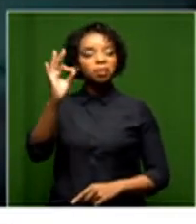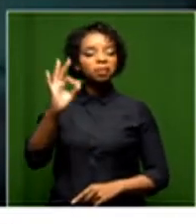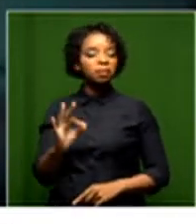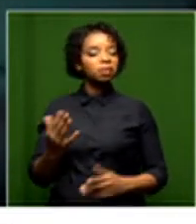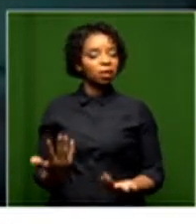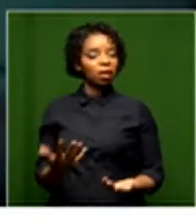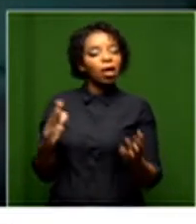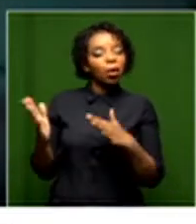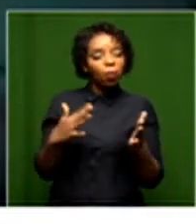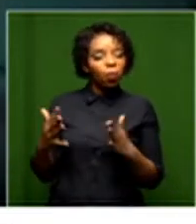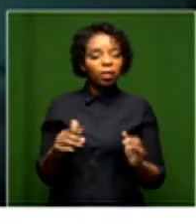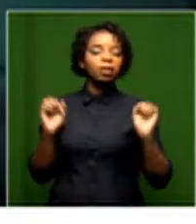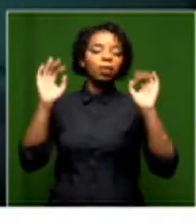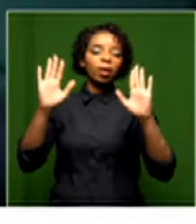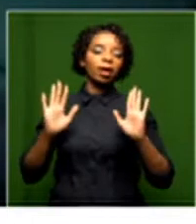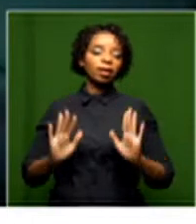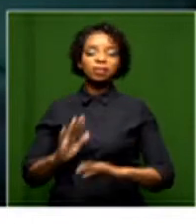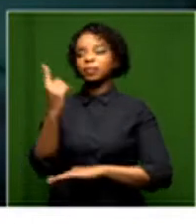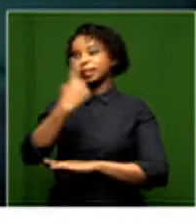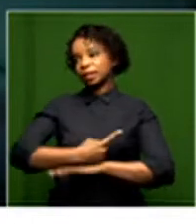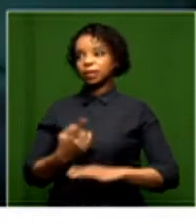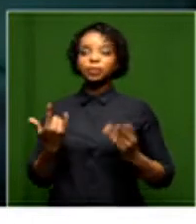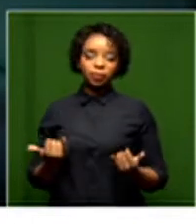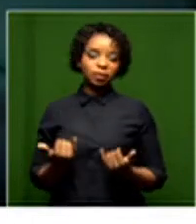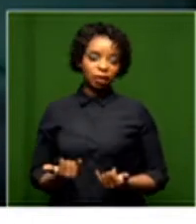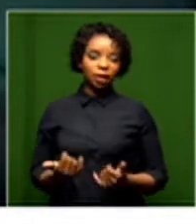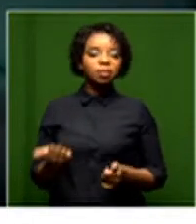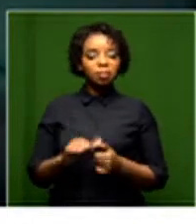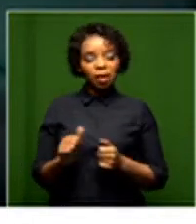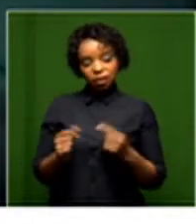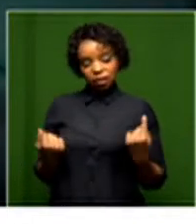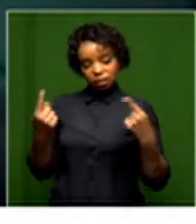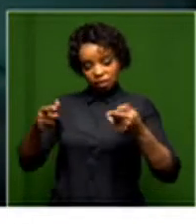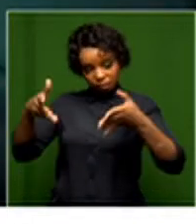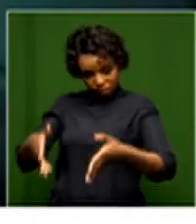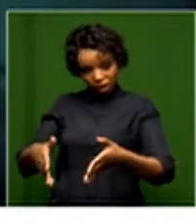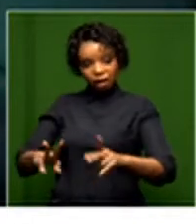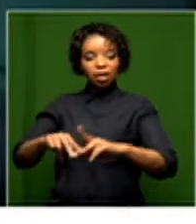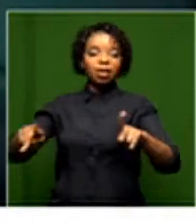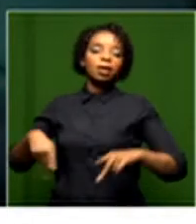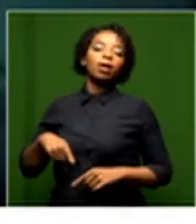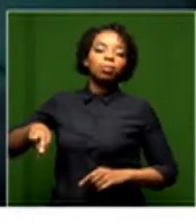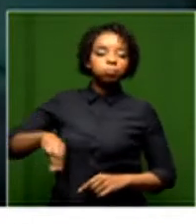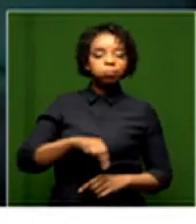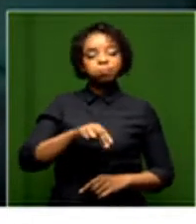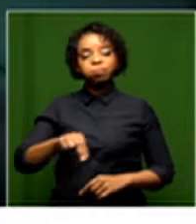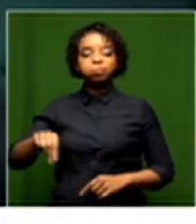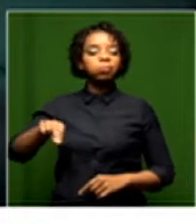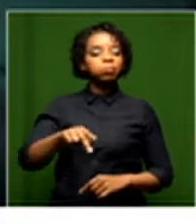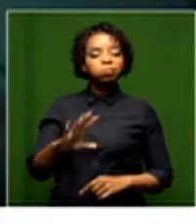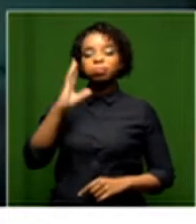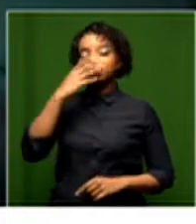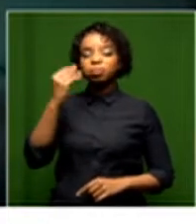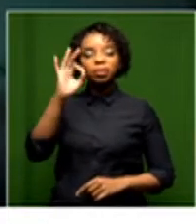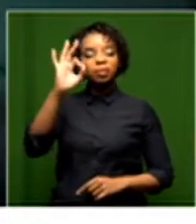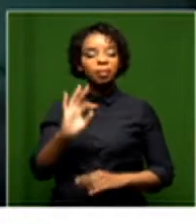is going to be a wonderful day today. So we'd rather come and walk in the botanical gardens where we've got such a beautiful array of plants.